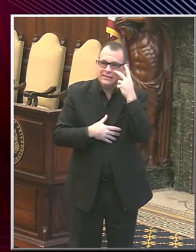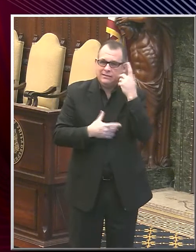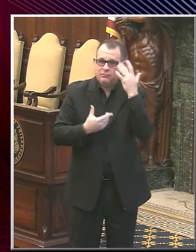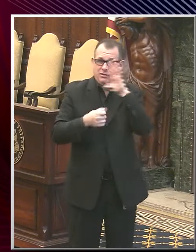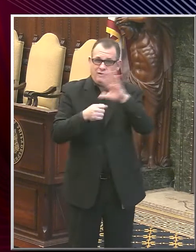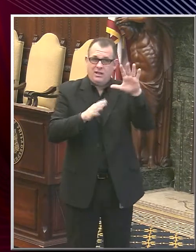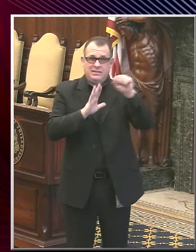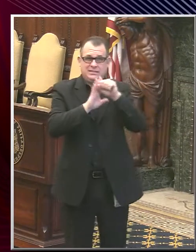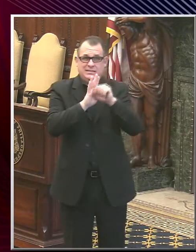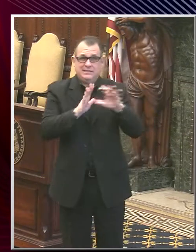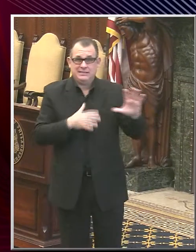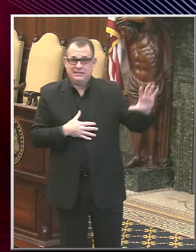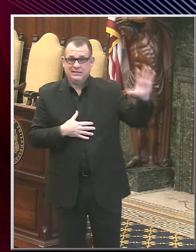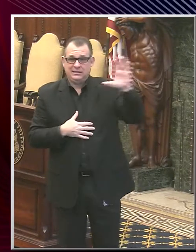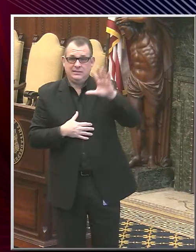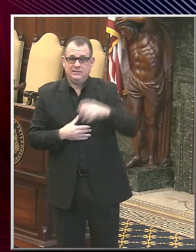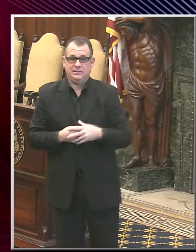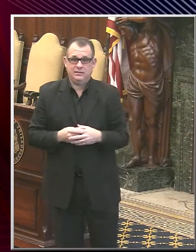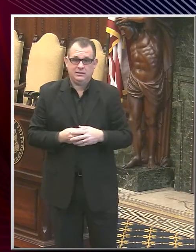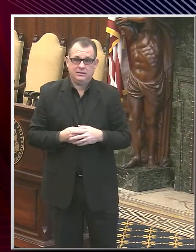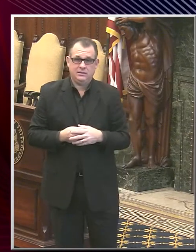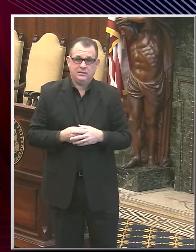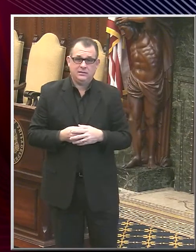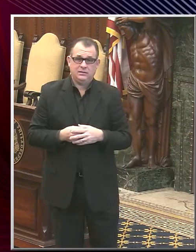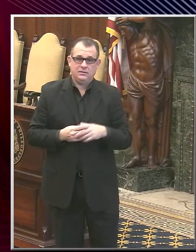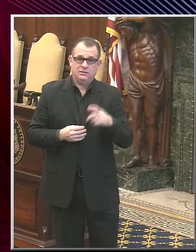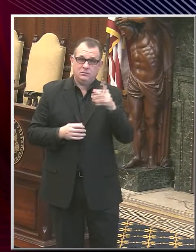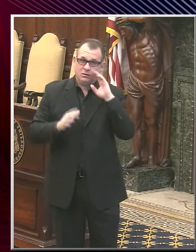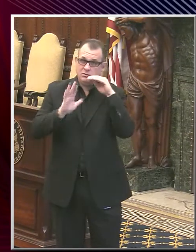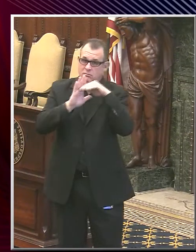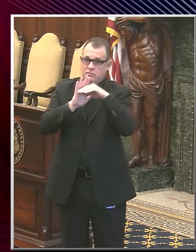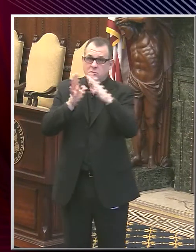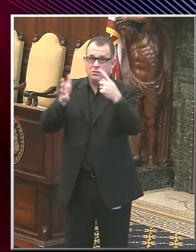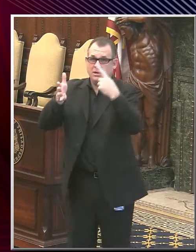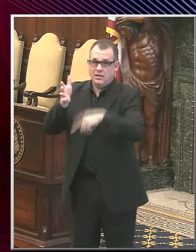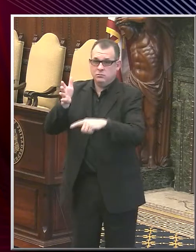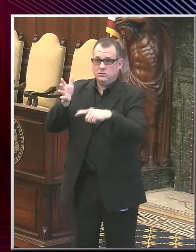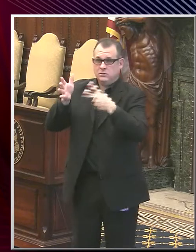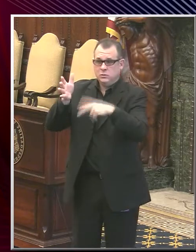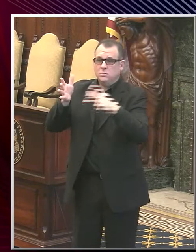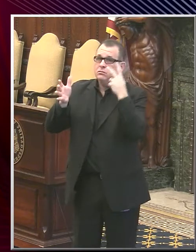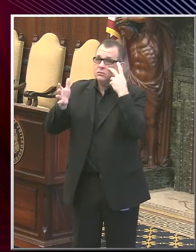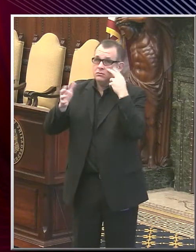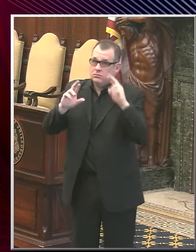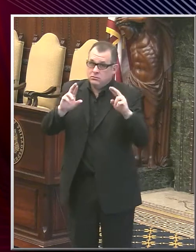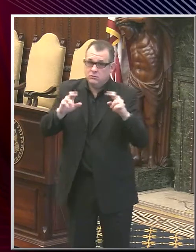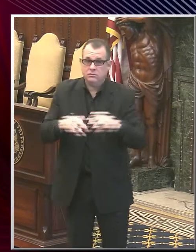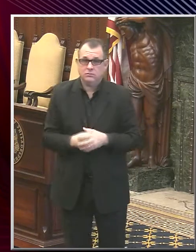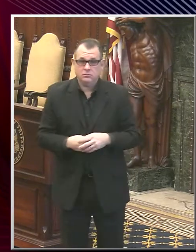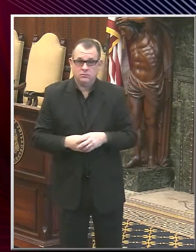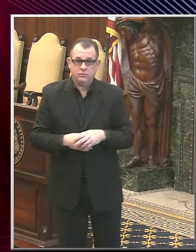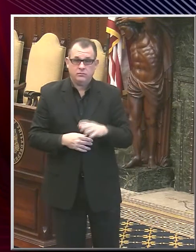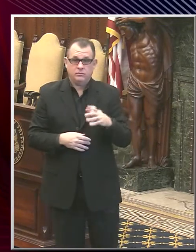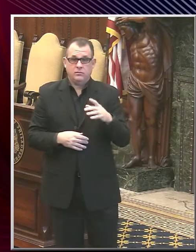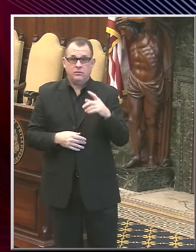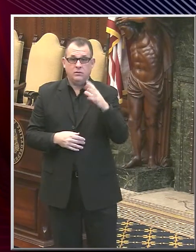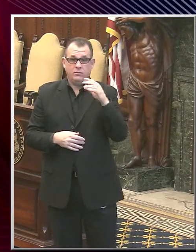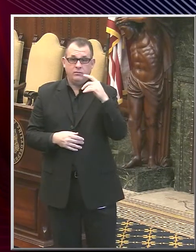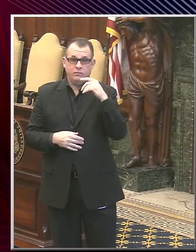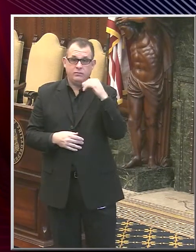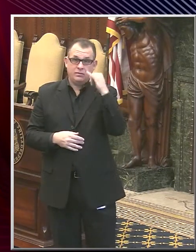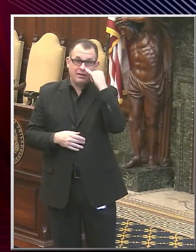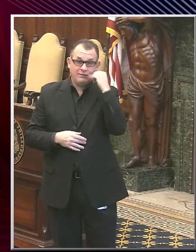cases around the state and to a small extent in the city will subside in the next week. With that in mind, we will back off